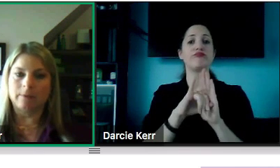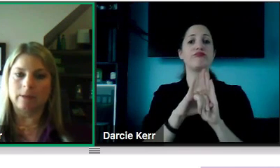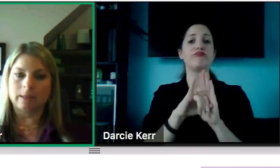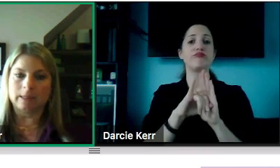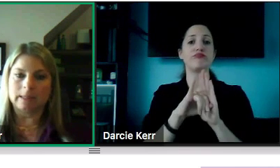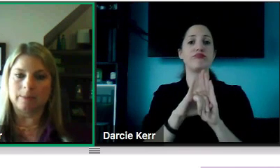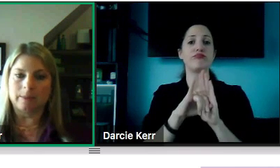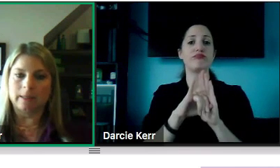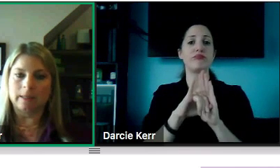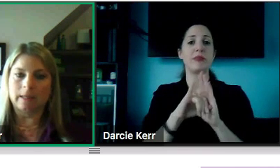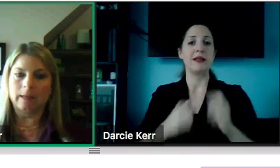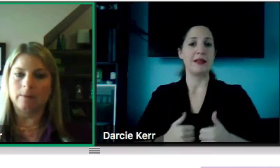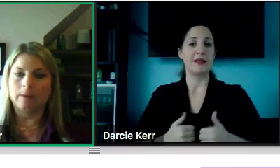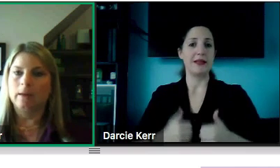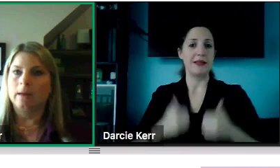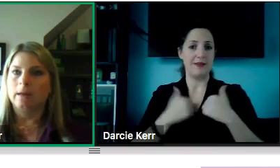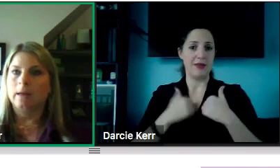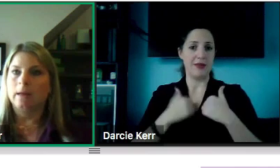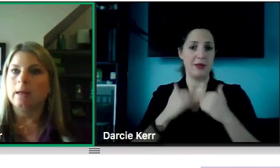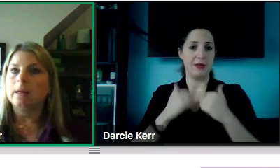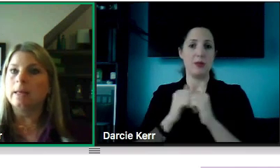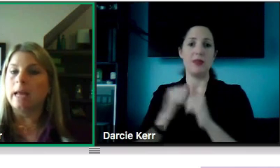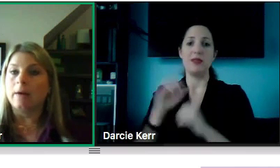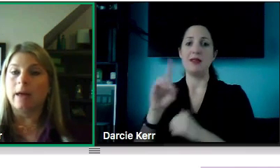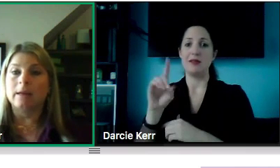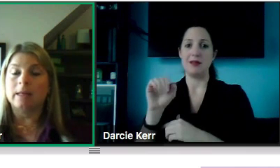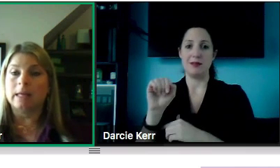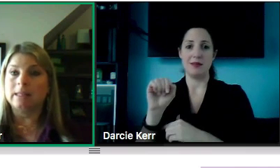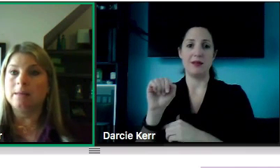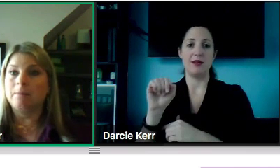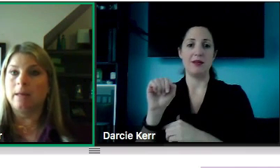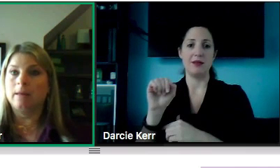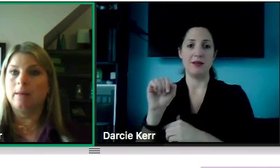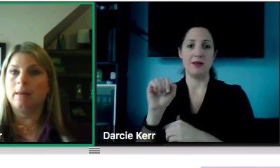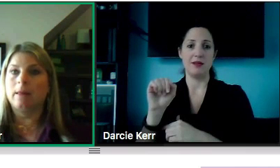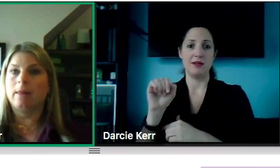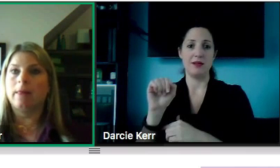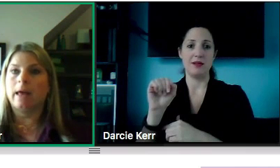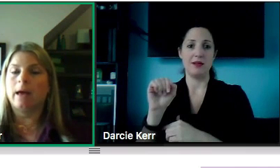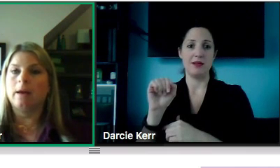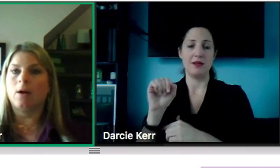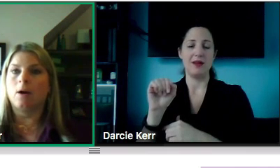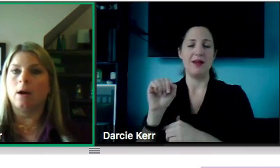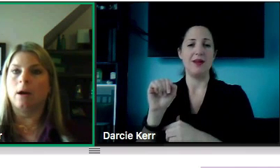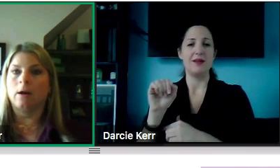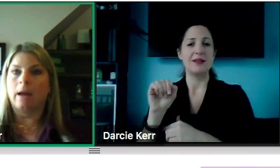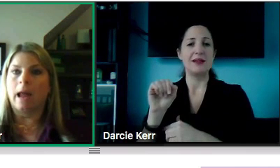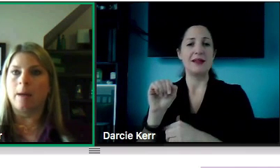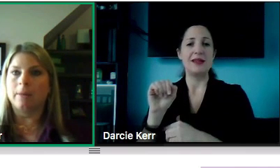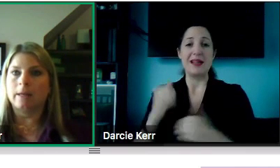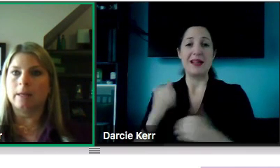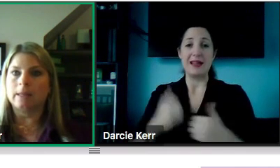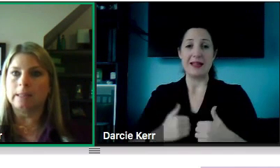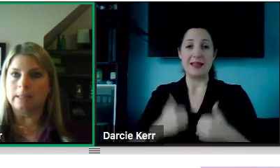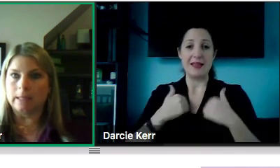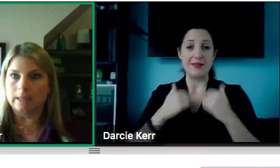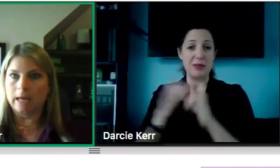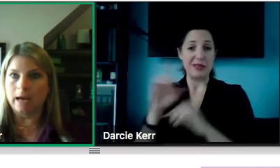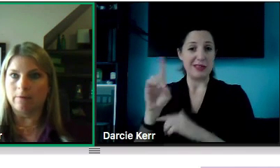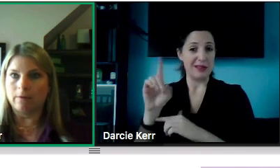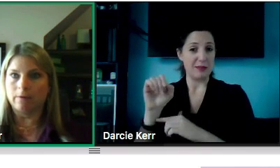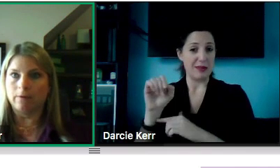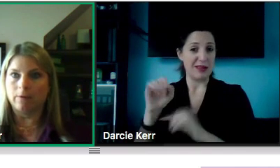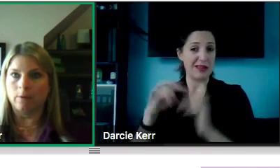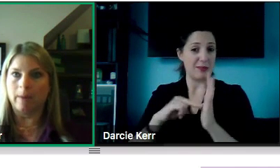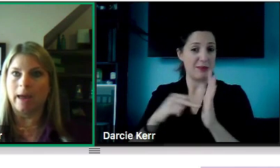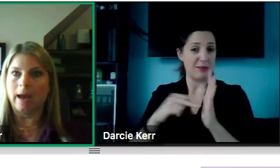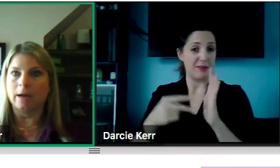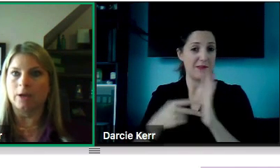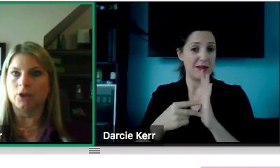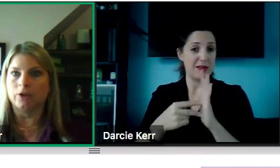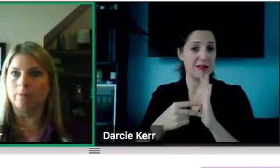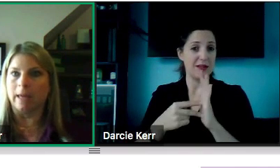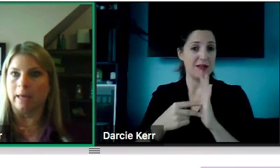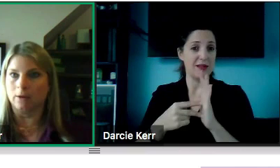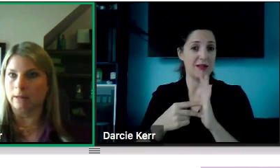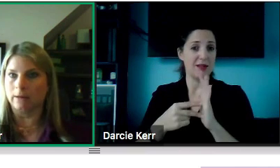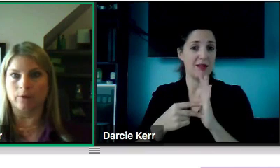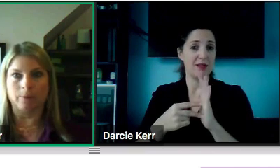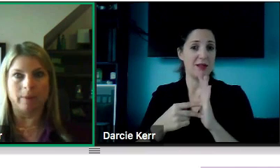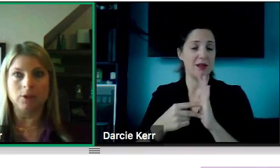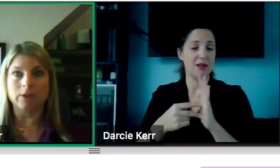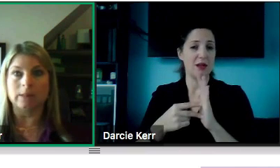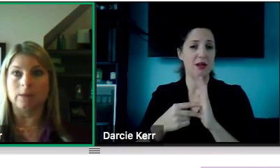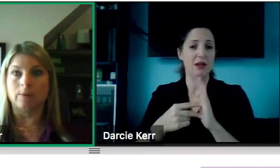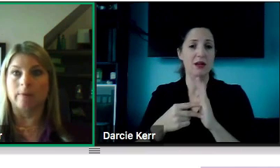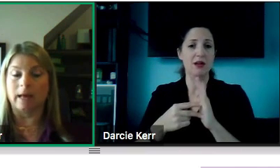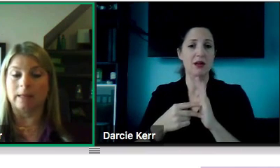as living with a disability. Now, that doesn't mean that our applicants need to have a full package